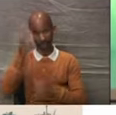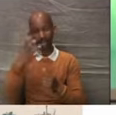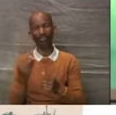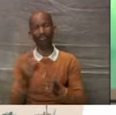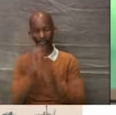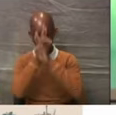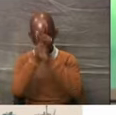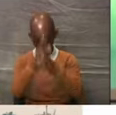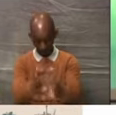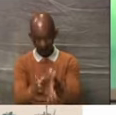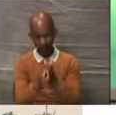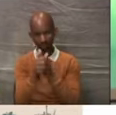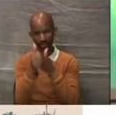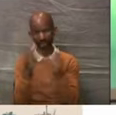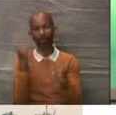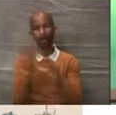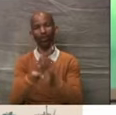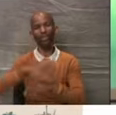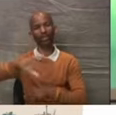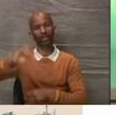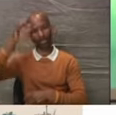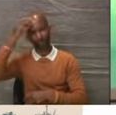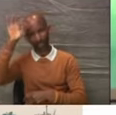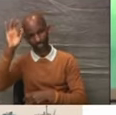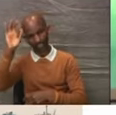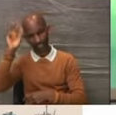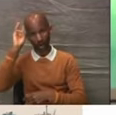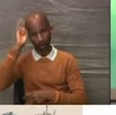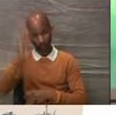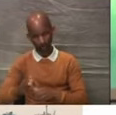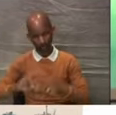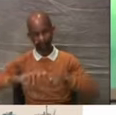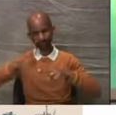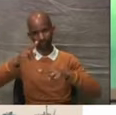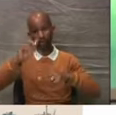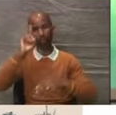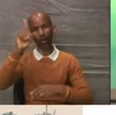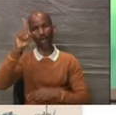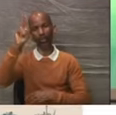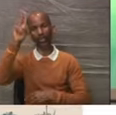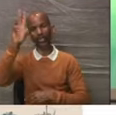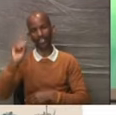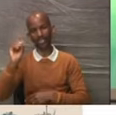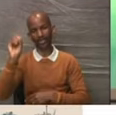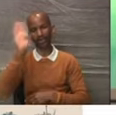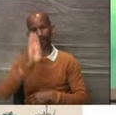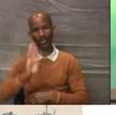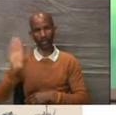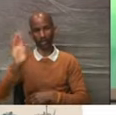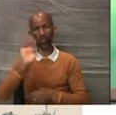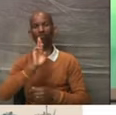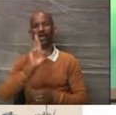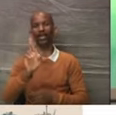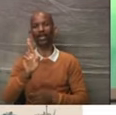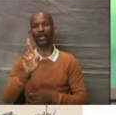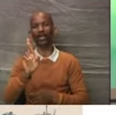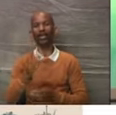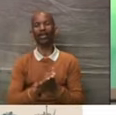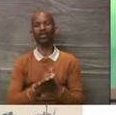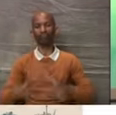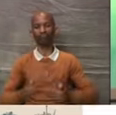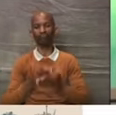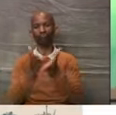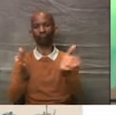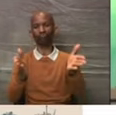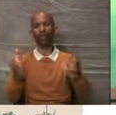honor to lead, the Gauteng government, will invest 120 billion rands in the expansion